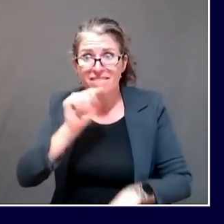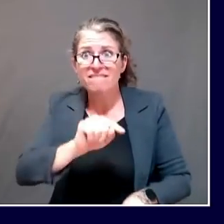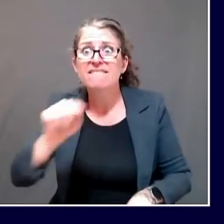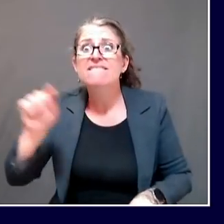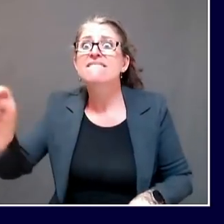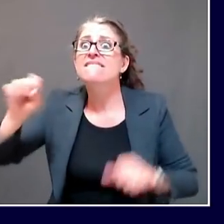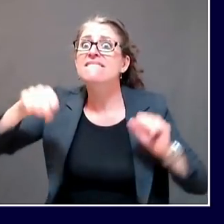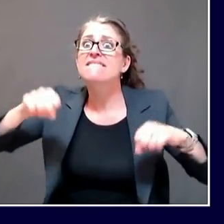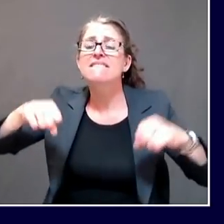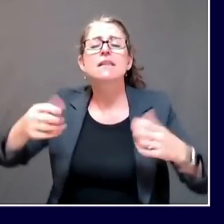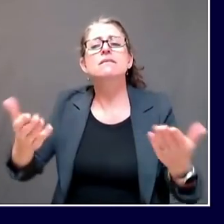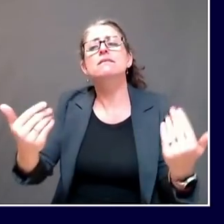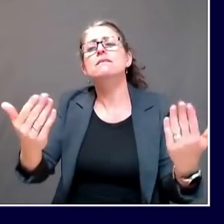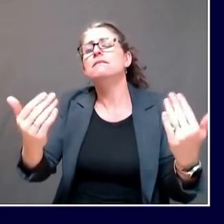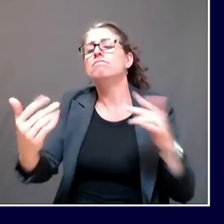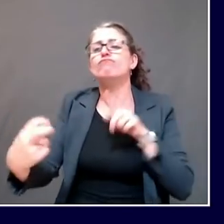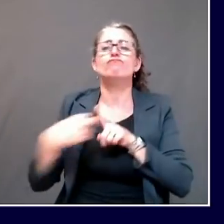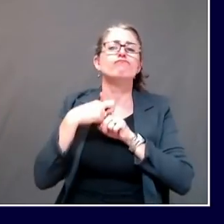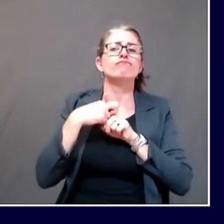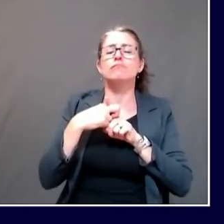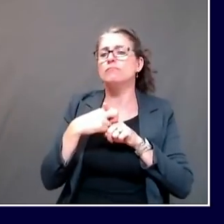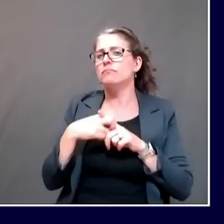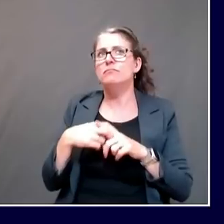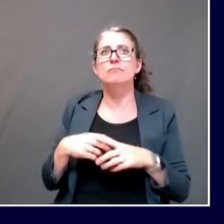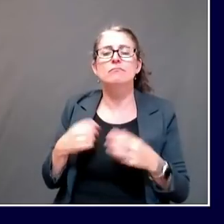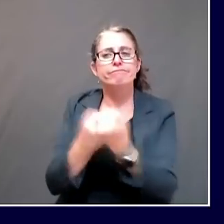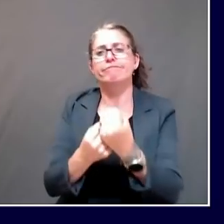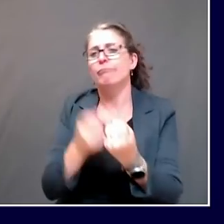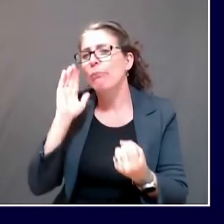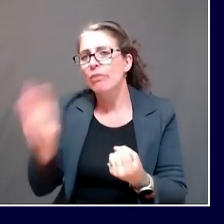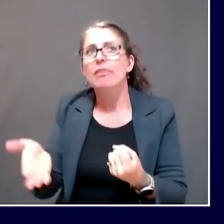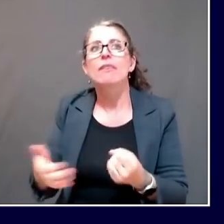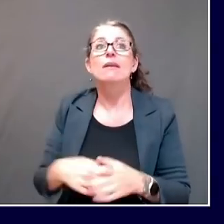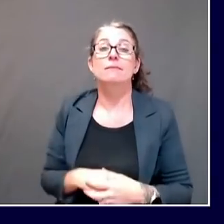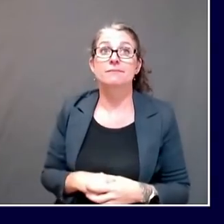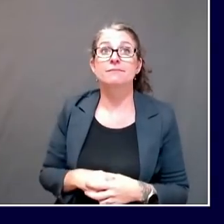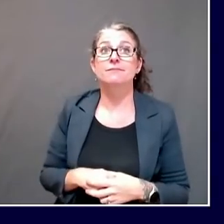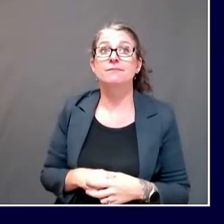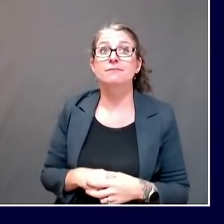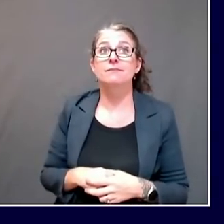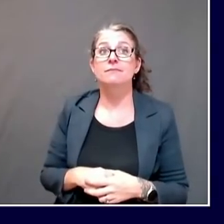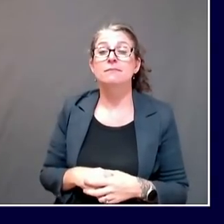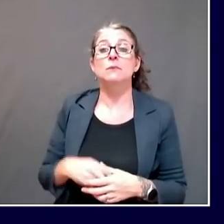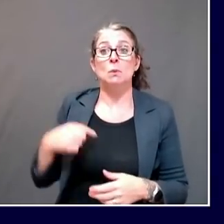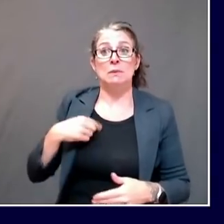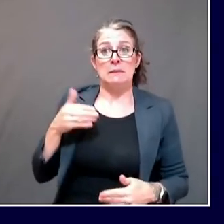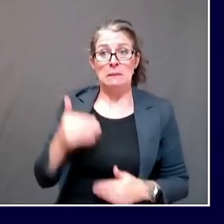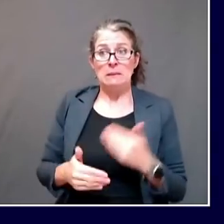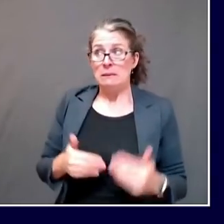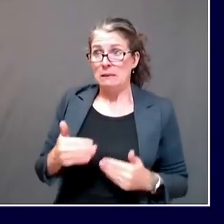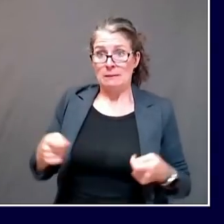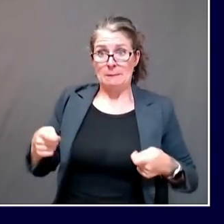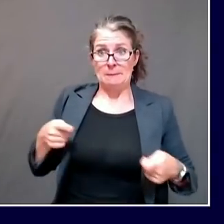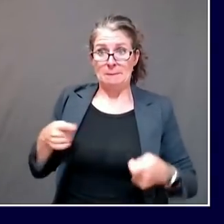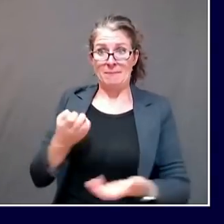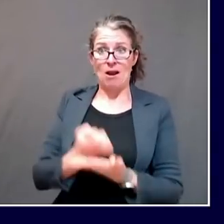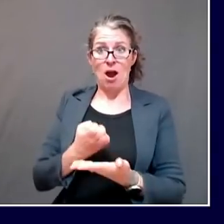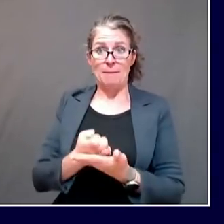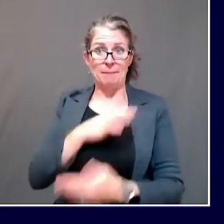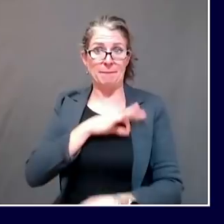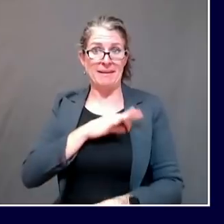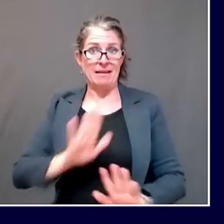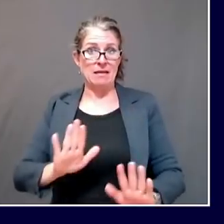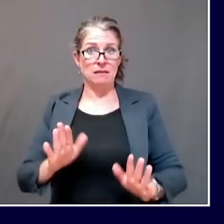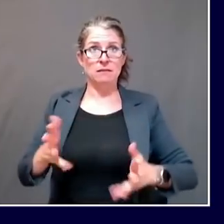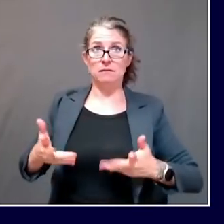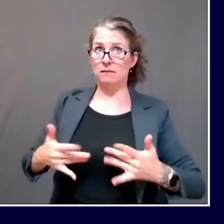recovery. The recent outbreaks, as described by Dr. Shah, also threaten to undo the gains we've made at any